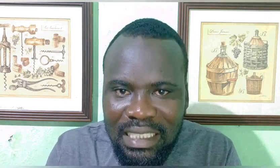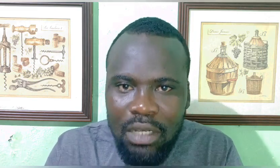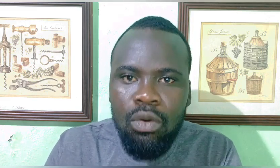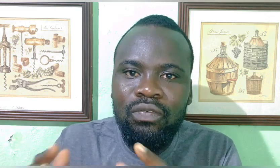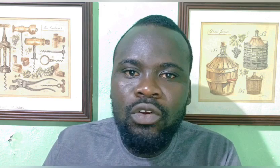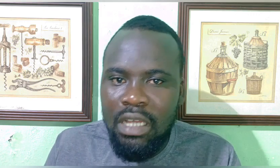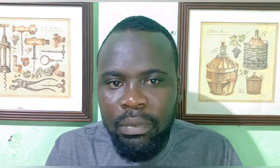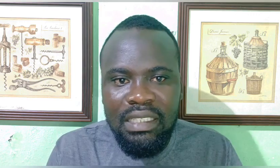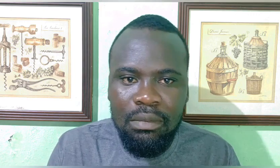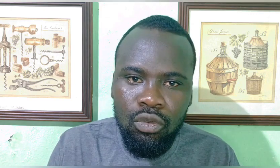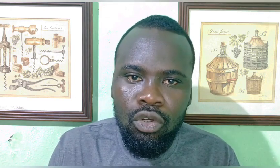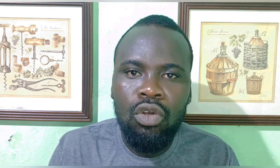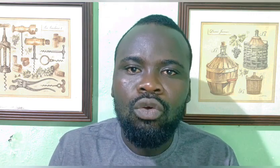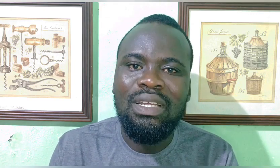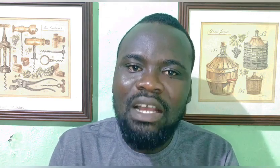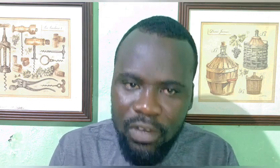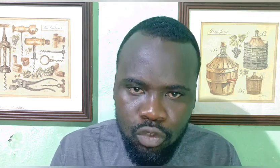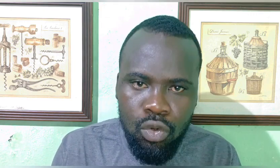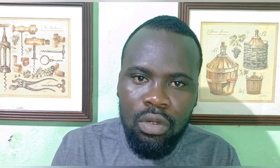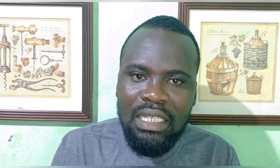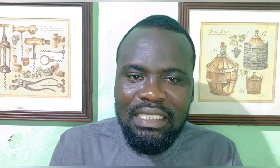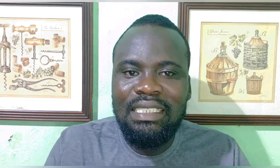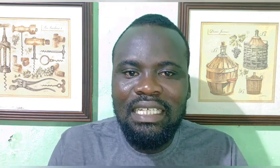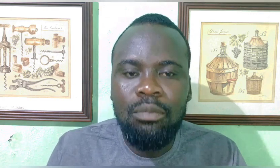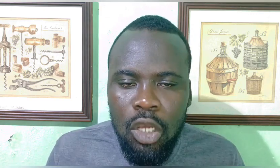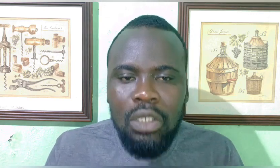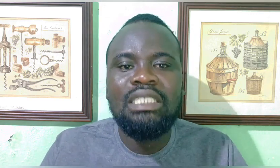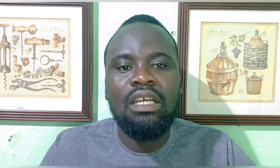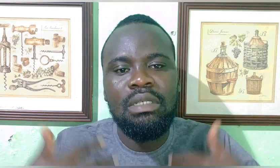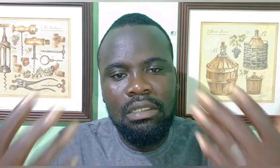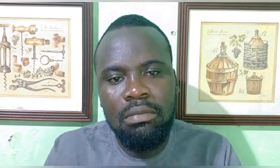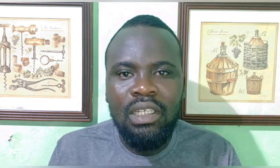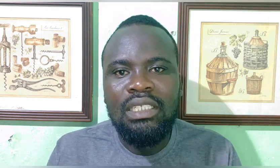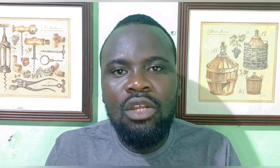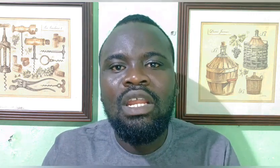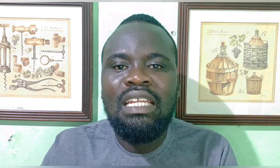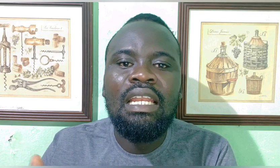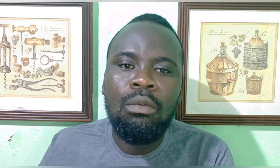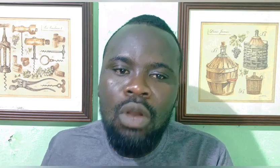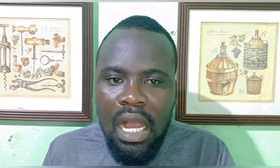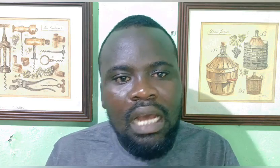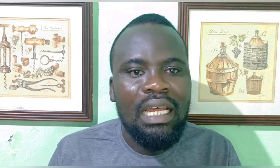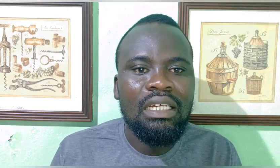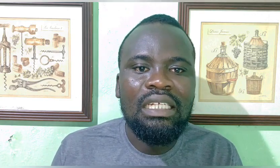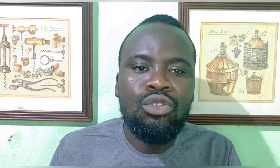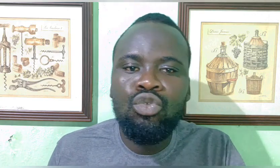as a shares all various companies in me. We never saw so, since a baby all this cabbage. The new name in